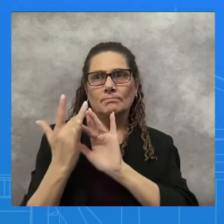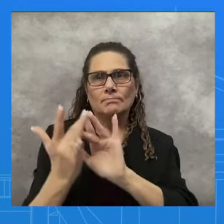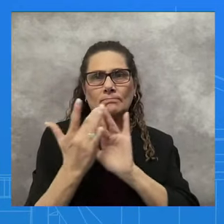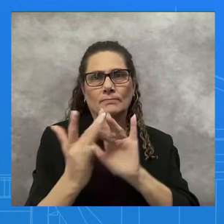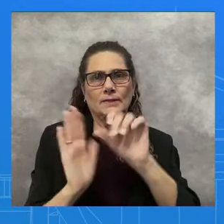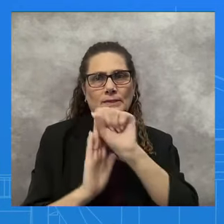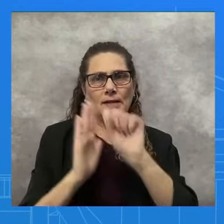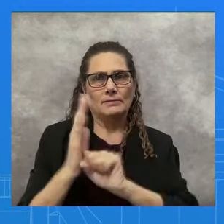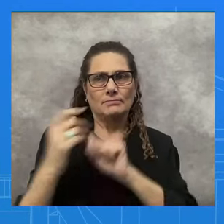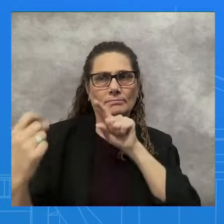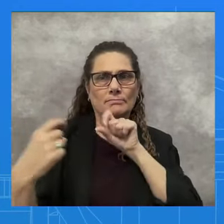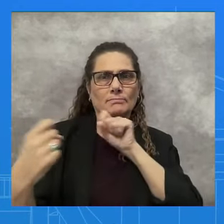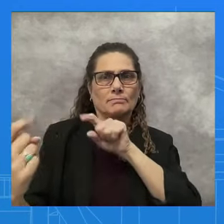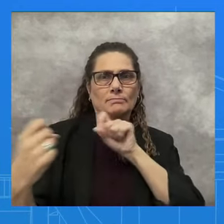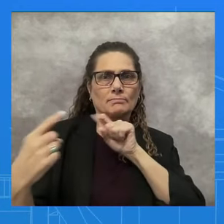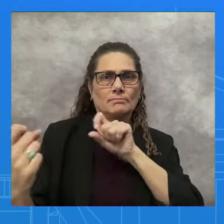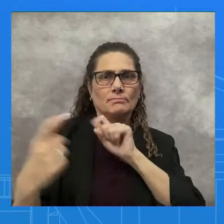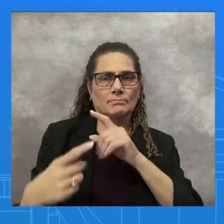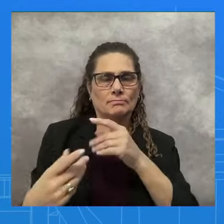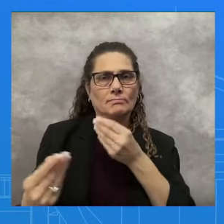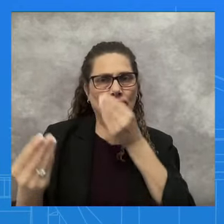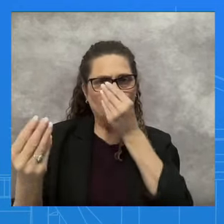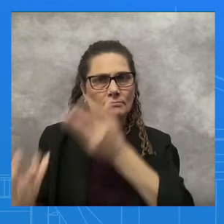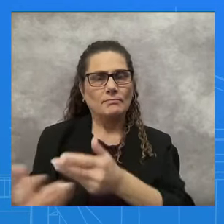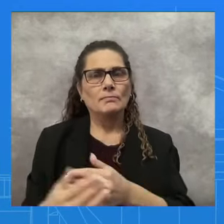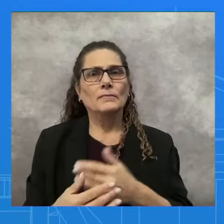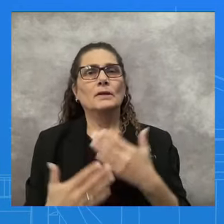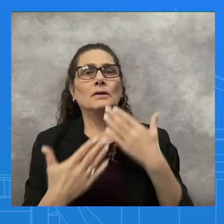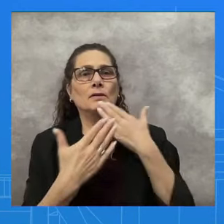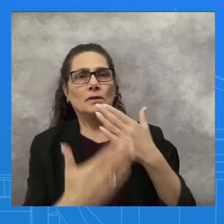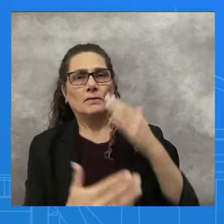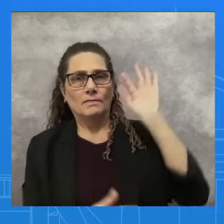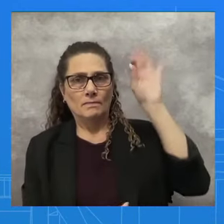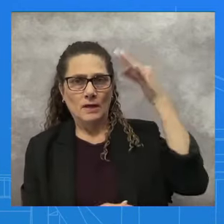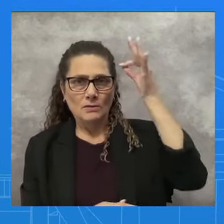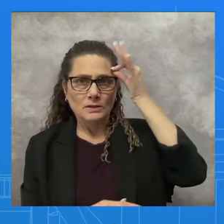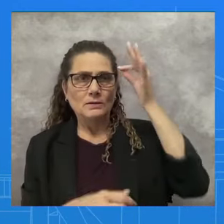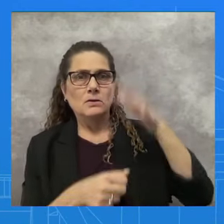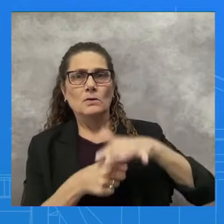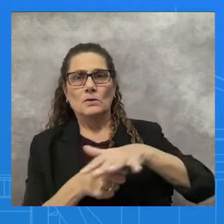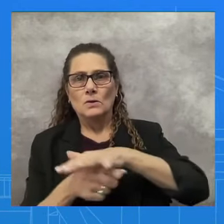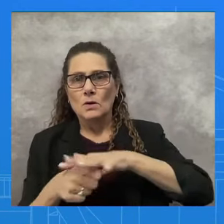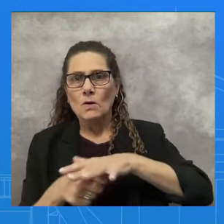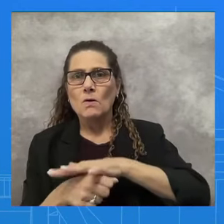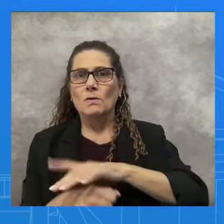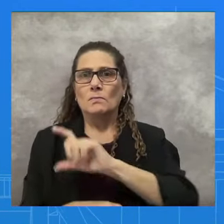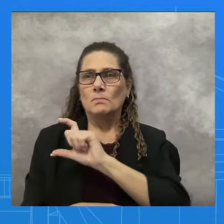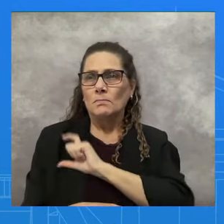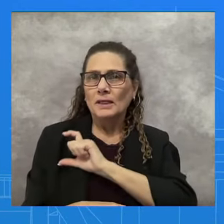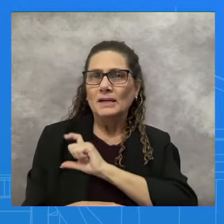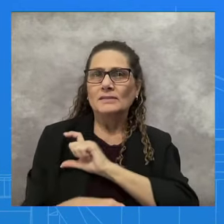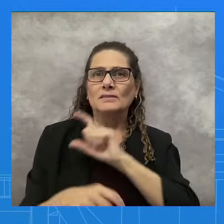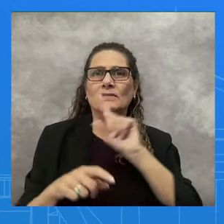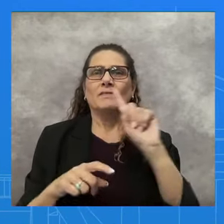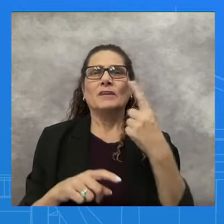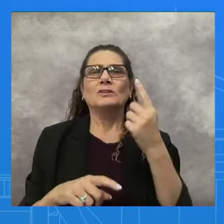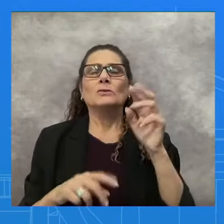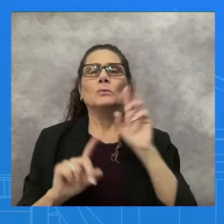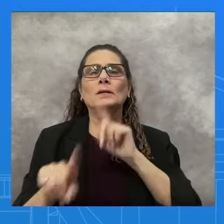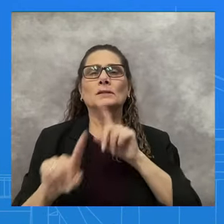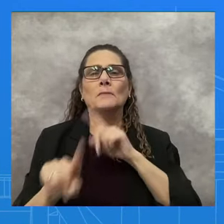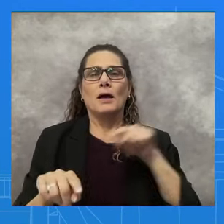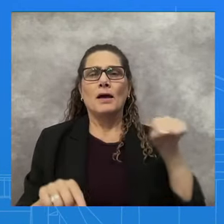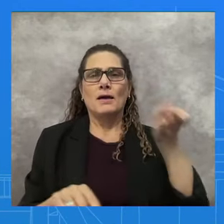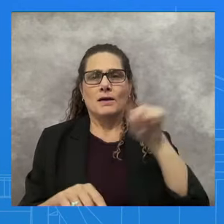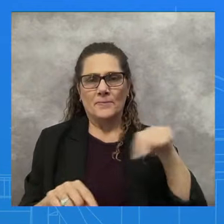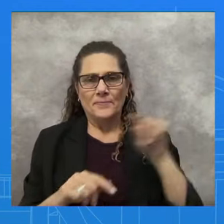also thank both federal and local law enforcement and other first responders for springing into action to prevent the further